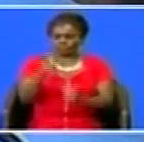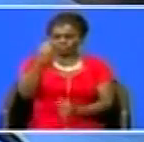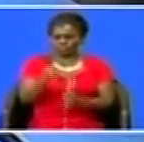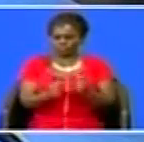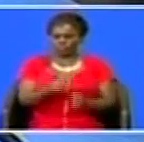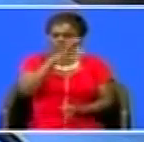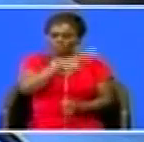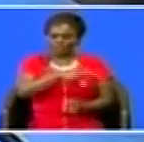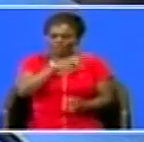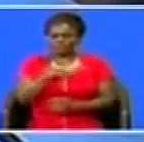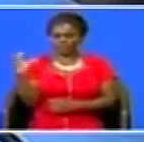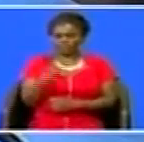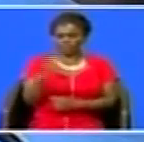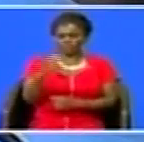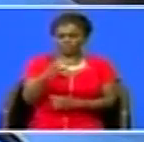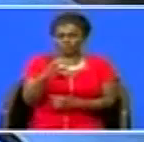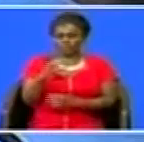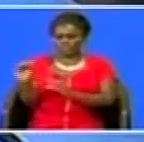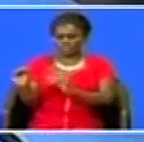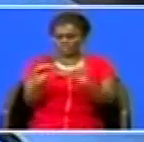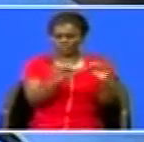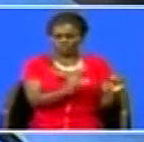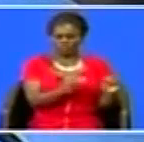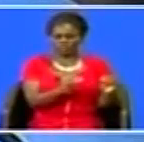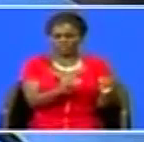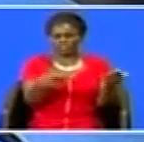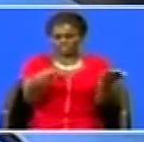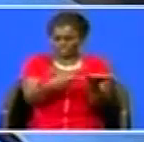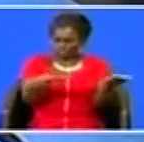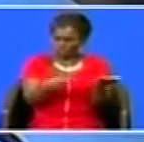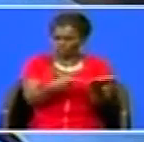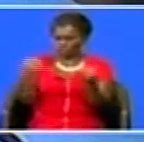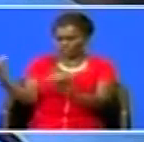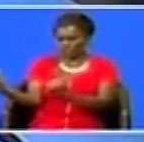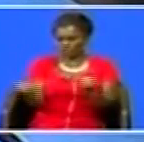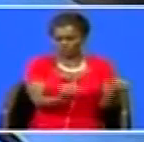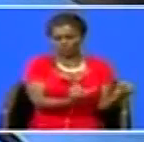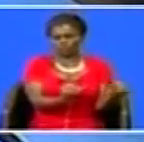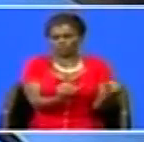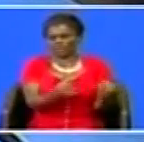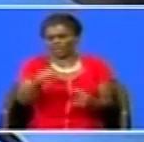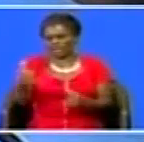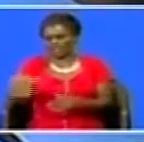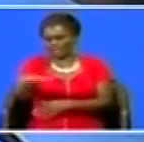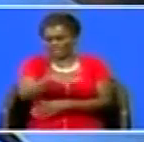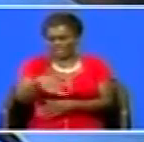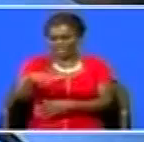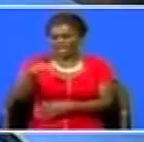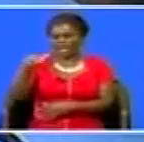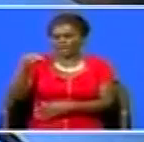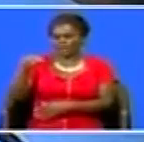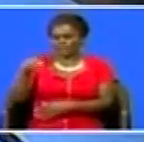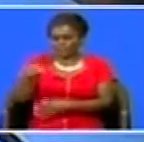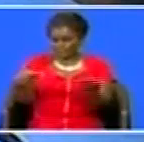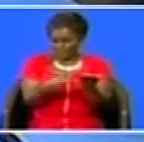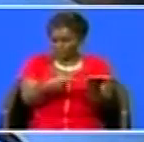the commercialization of embryo transfer, a breeding technology that is being introduced by Makongi Farm in Uasin Gishu County.